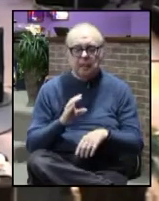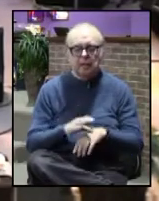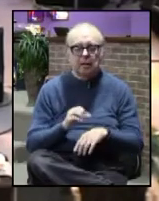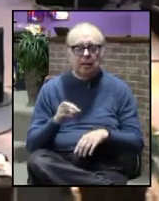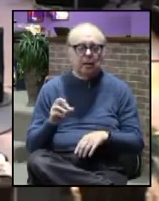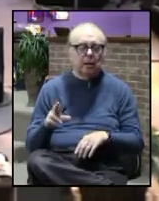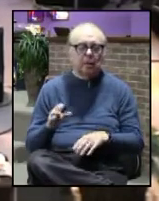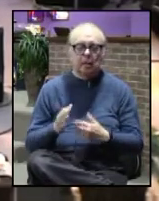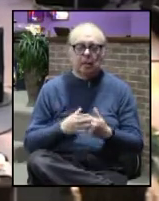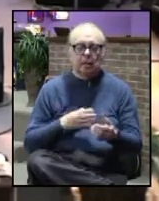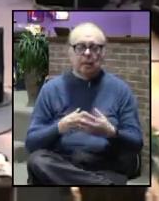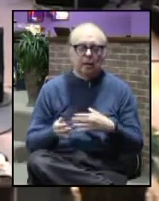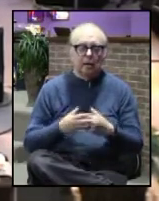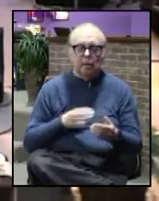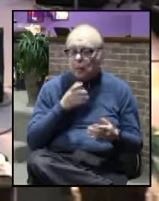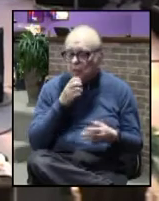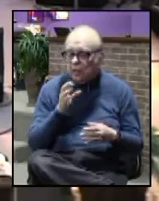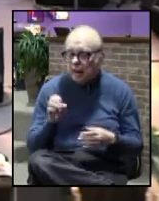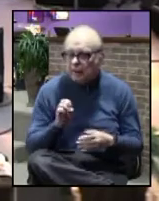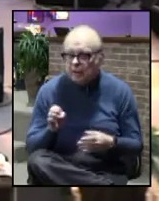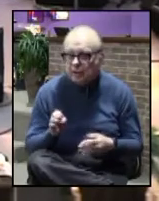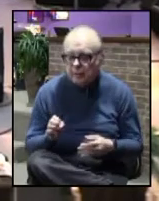car, or wherever. He says whoever,